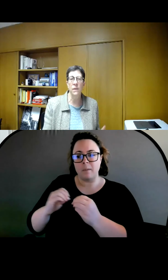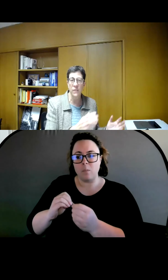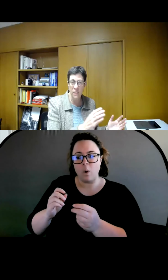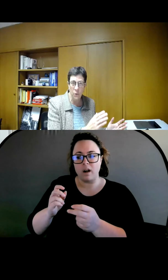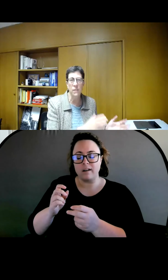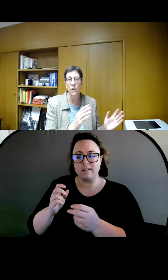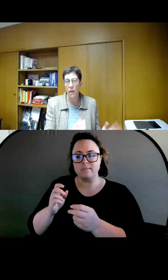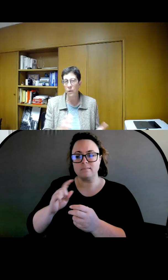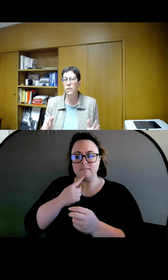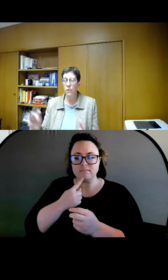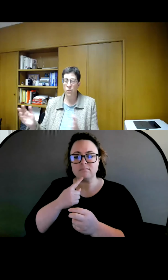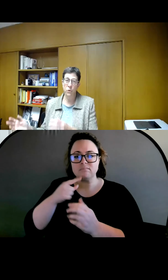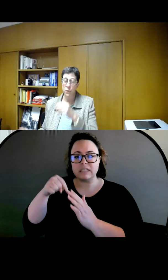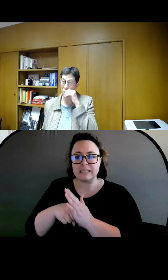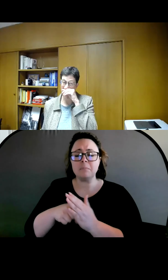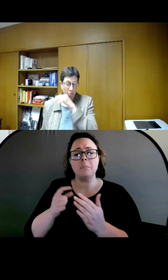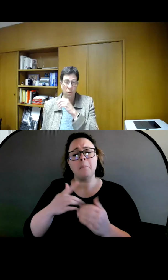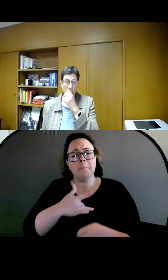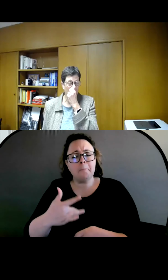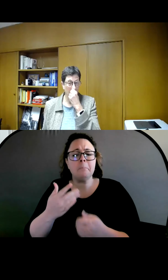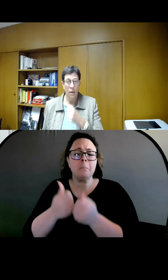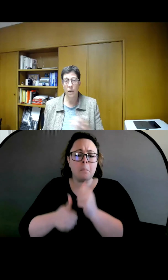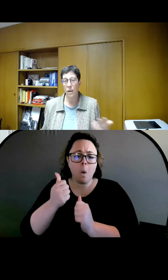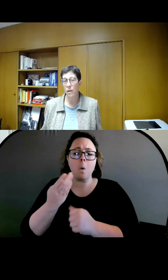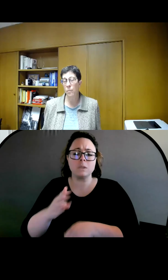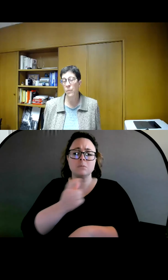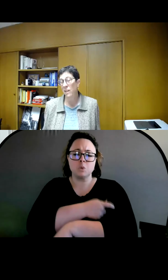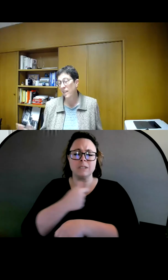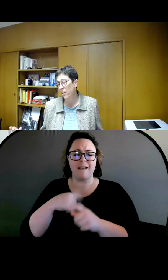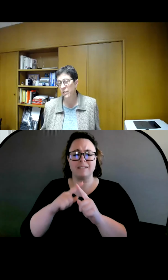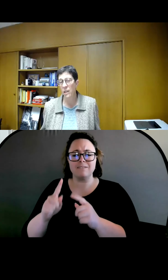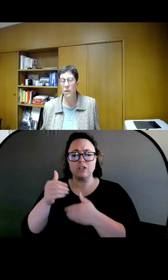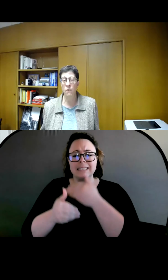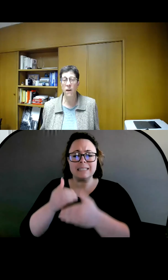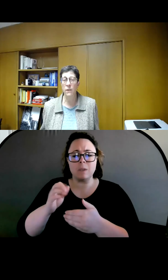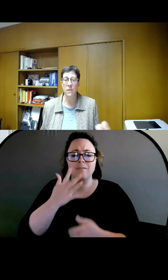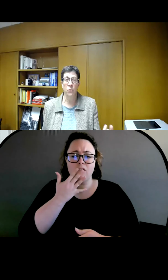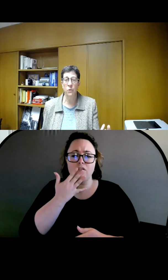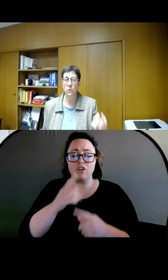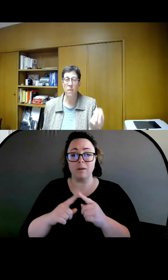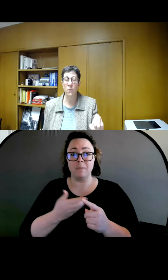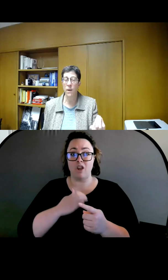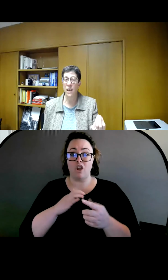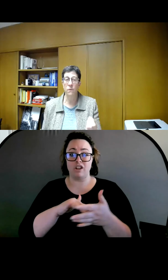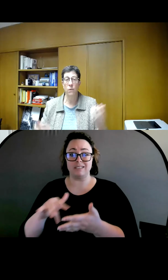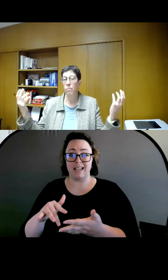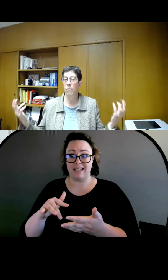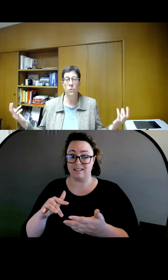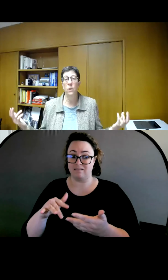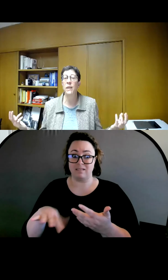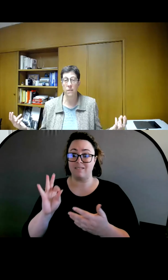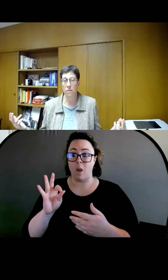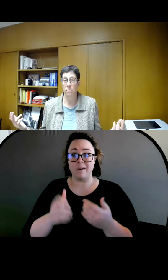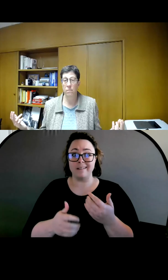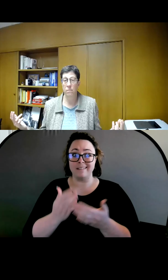is kind of a sequence of colors that most bruises go through. But like in our study, we found that some bruises remain red for